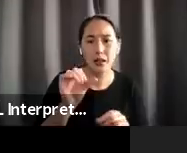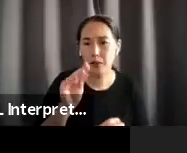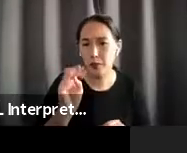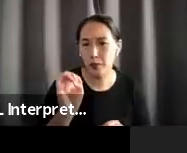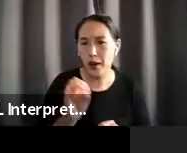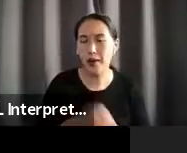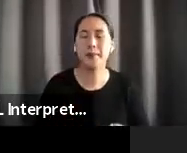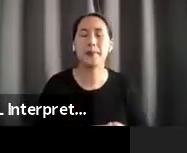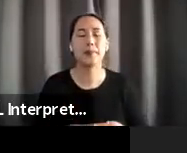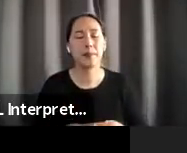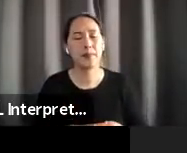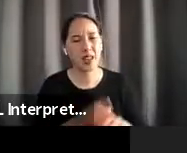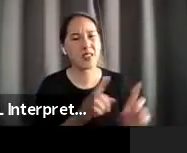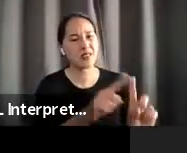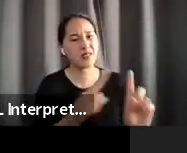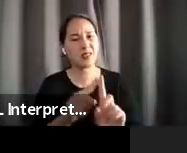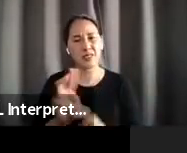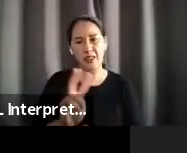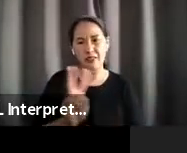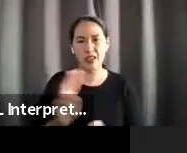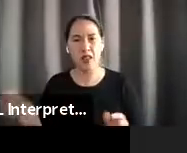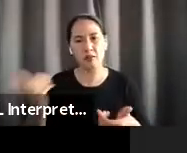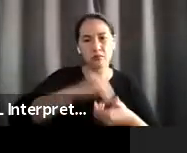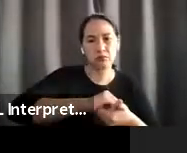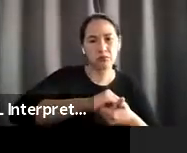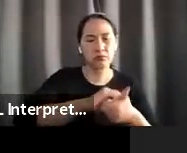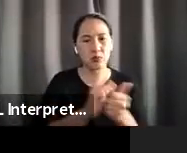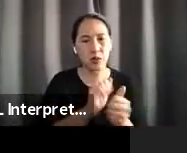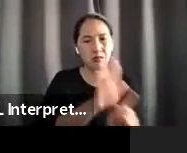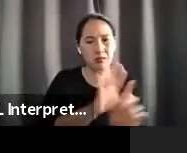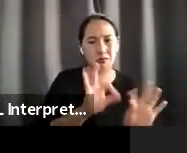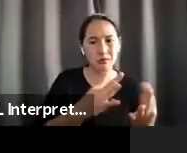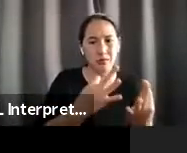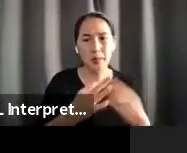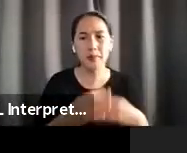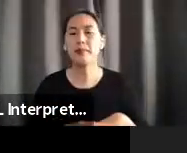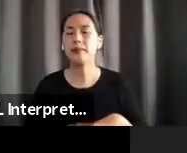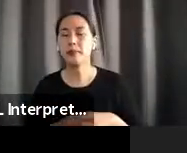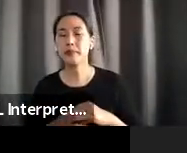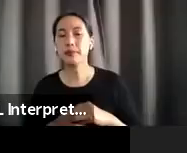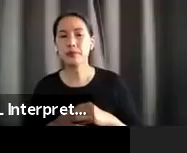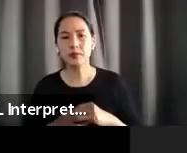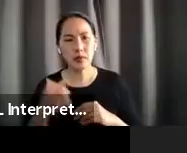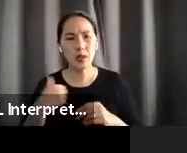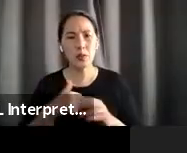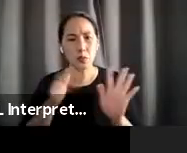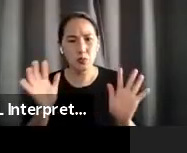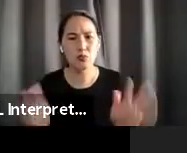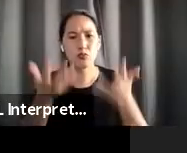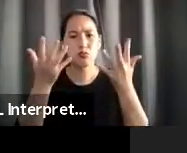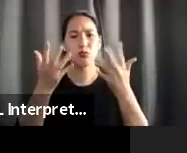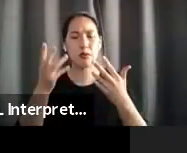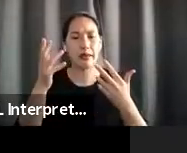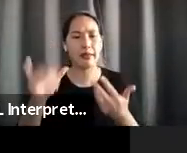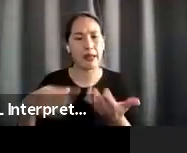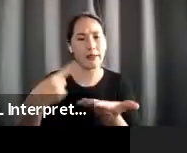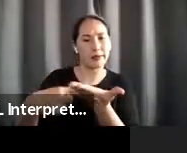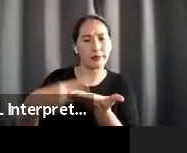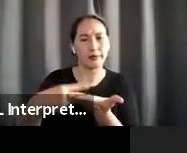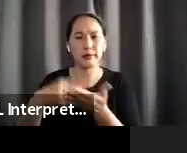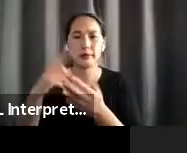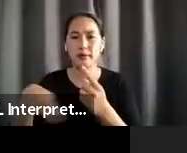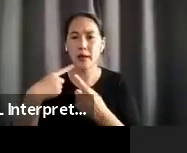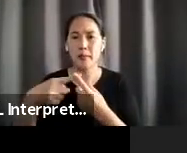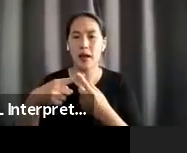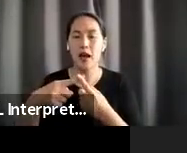victims of racial violence. And so part of what we're doing here is we're kind of galvanizing a conversation about what it means to be Asian